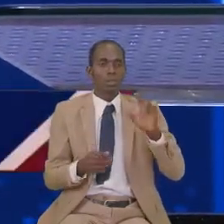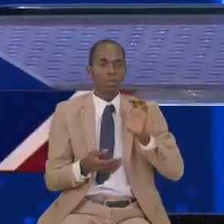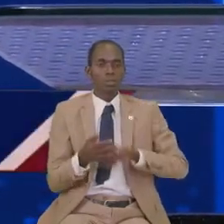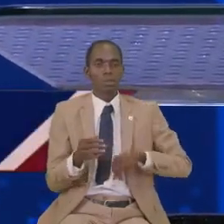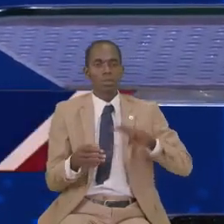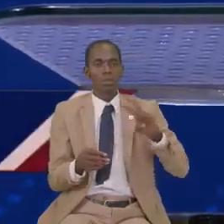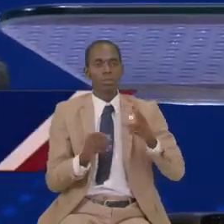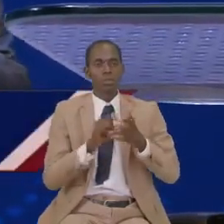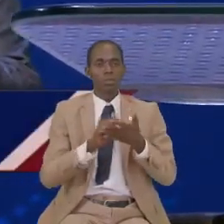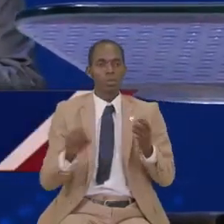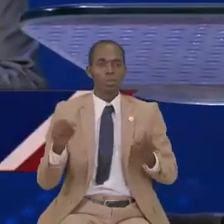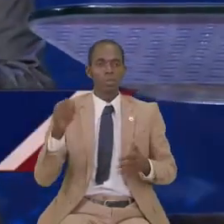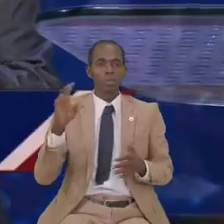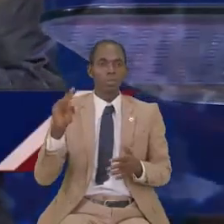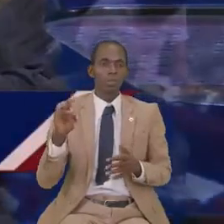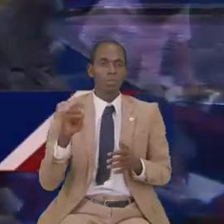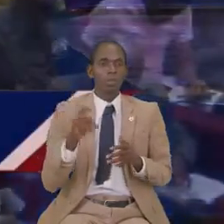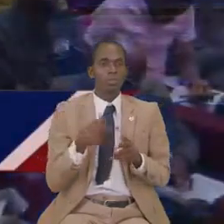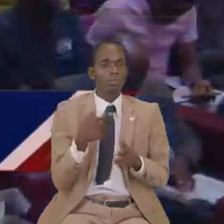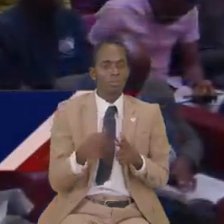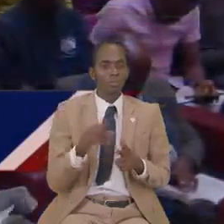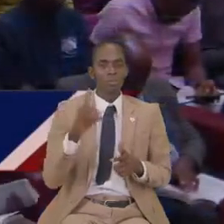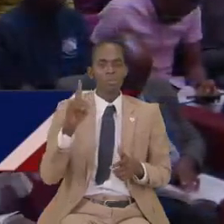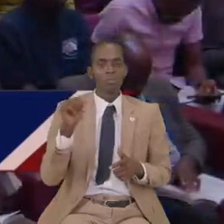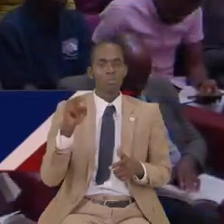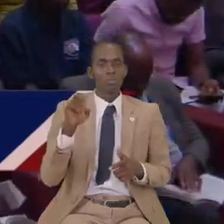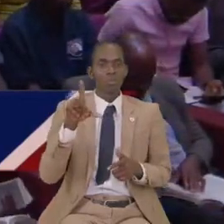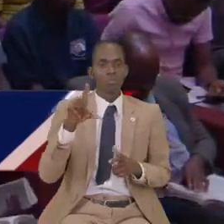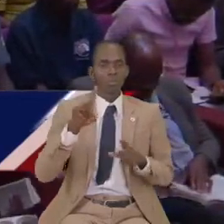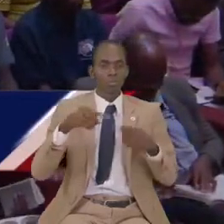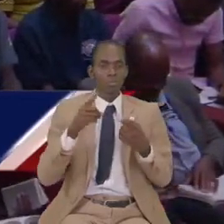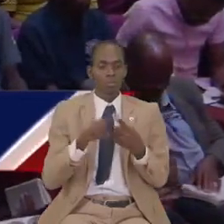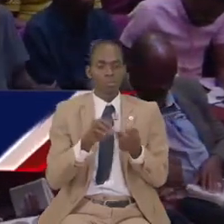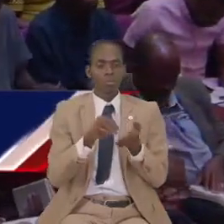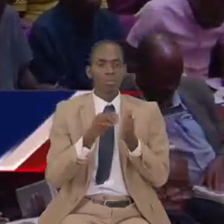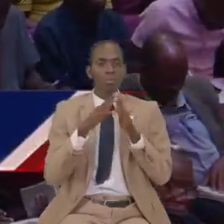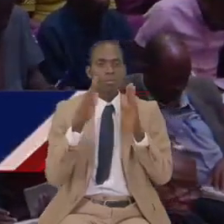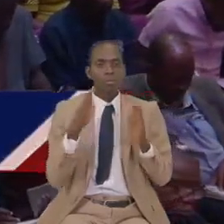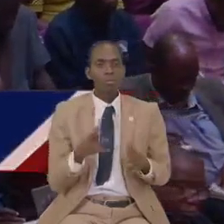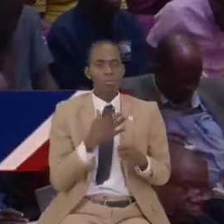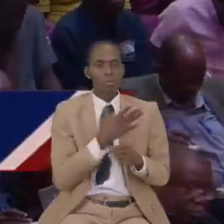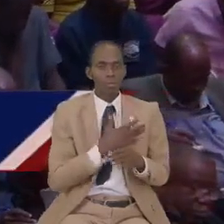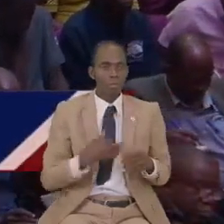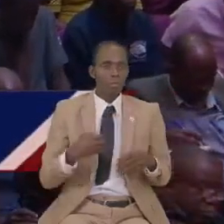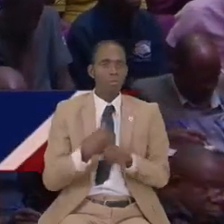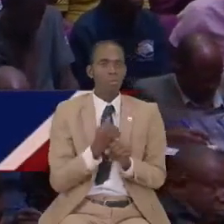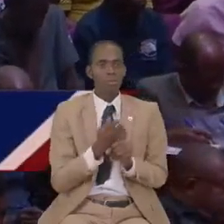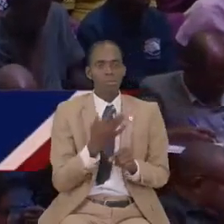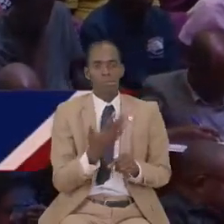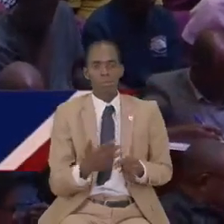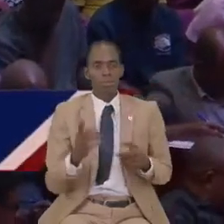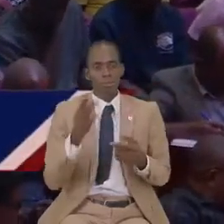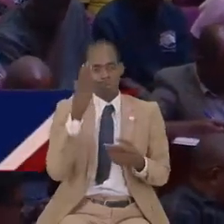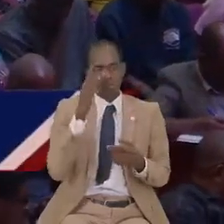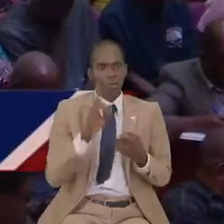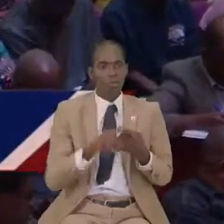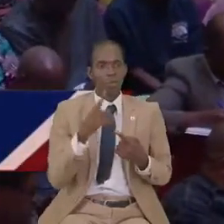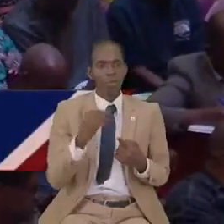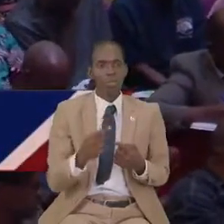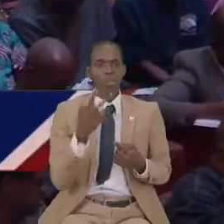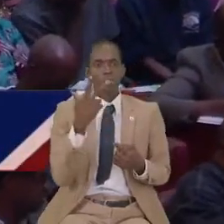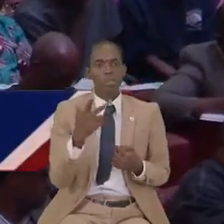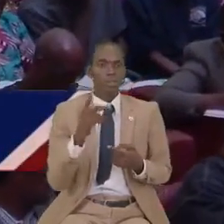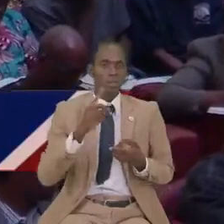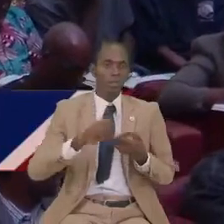2, verse 17. Then Daniel went to his house and made the thing known to Ananiah, Mishael, and